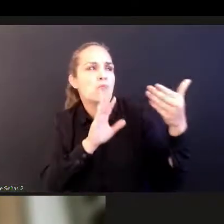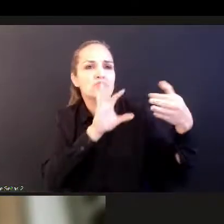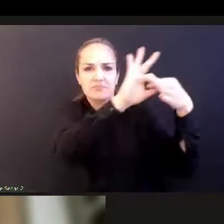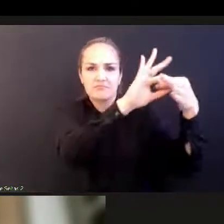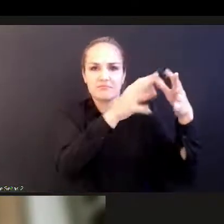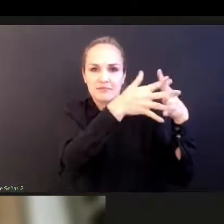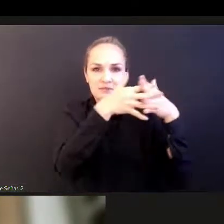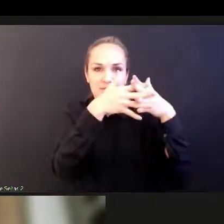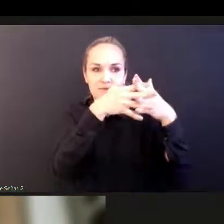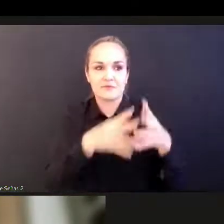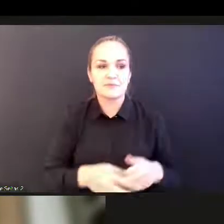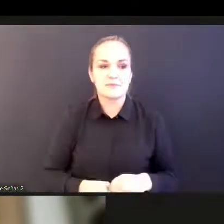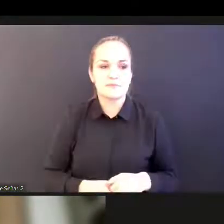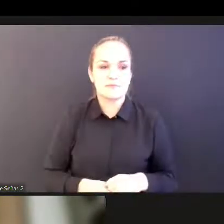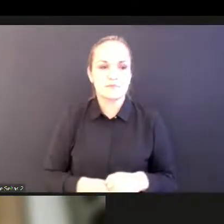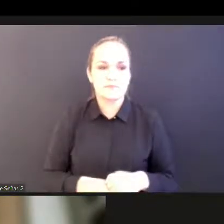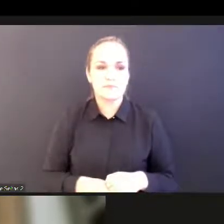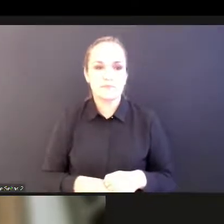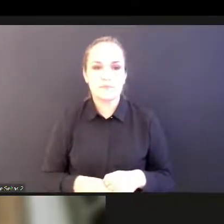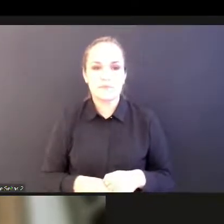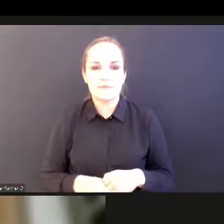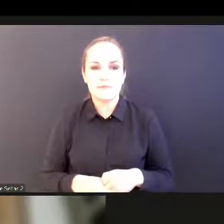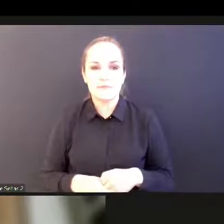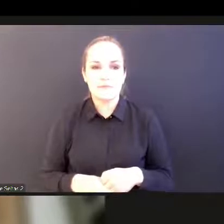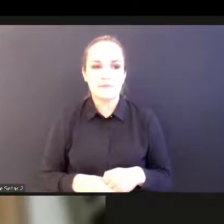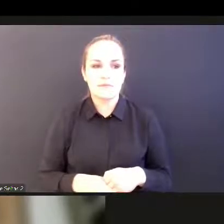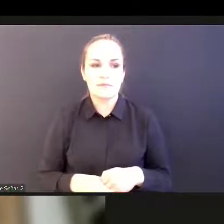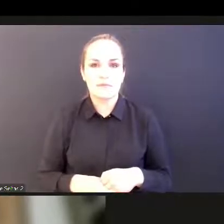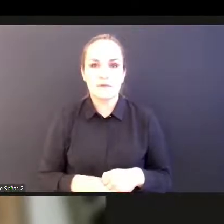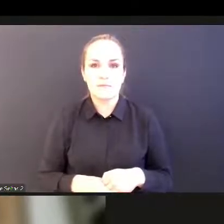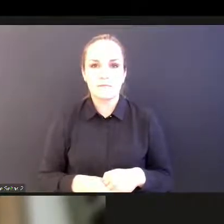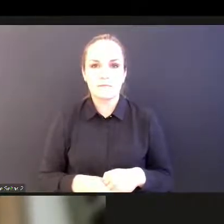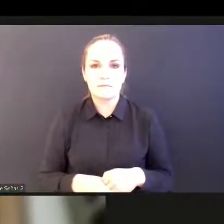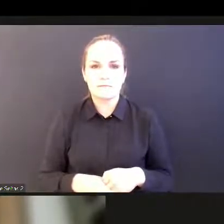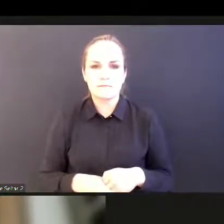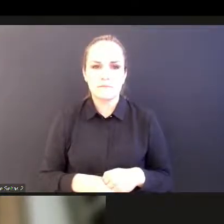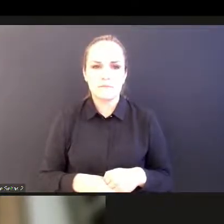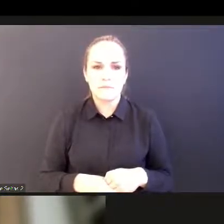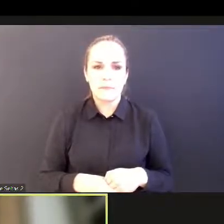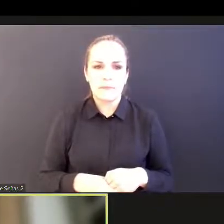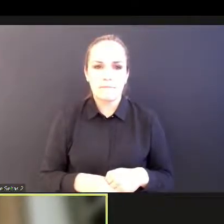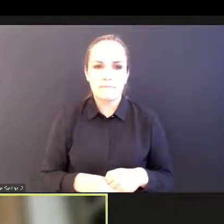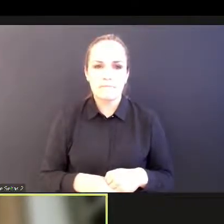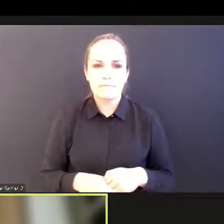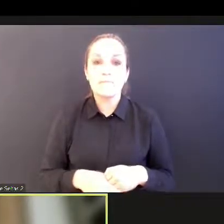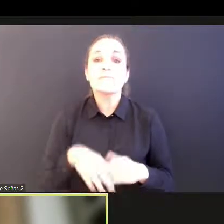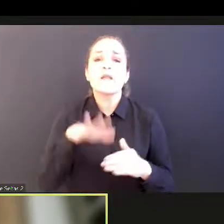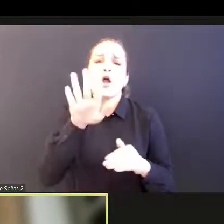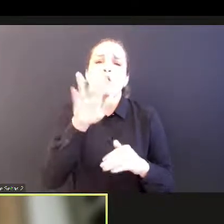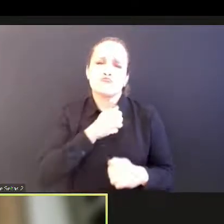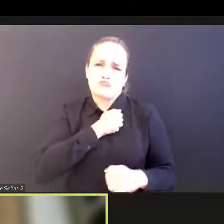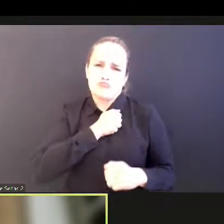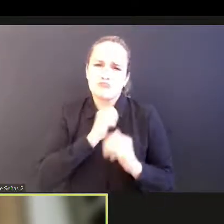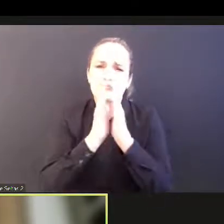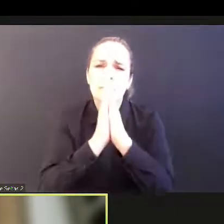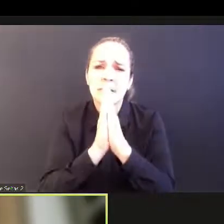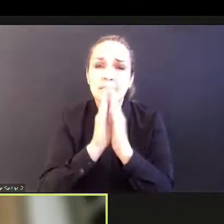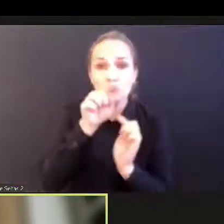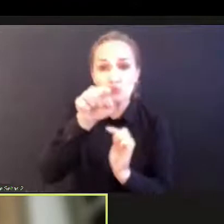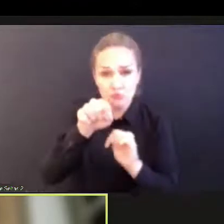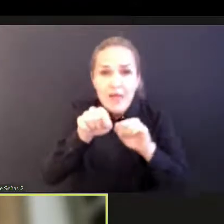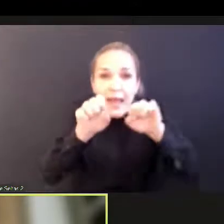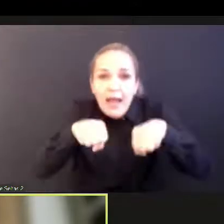you please speak a little bit for the interpreters? Sure. Thank you.